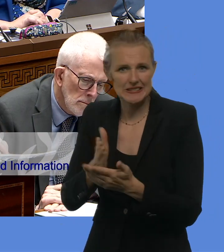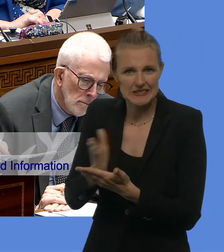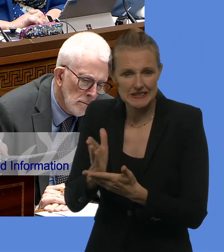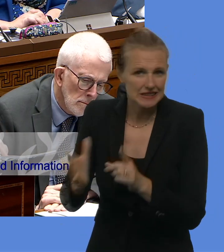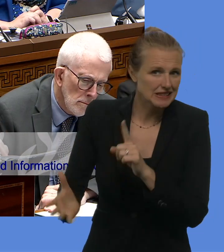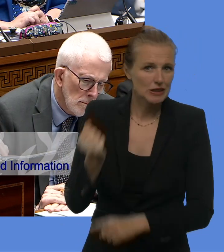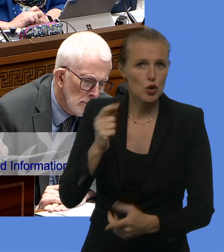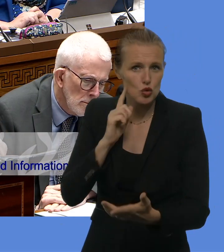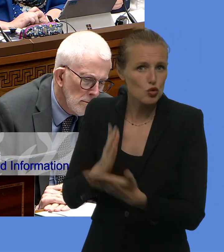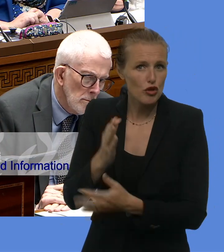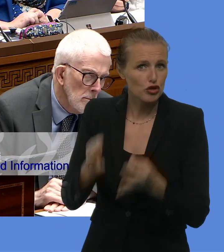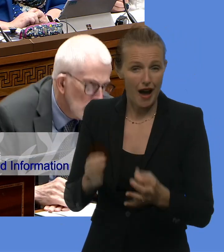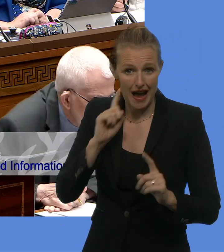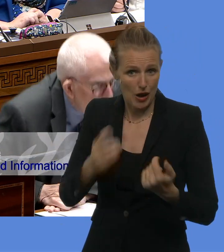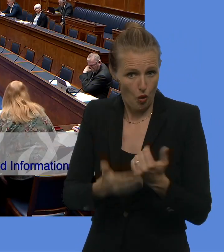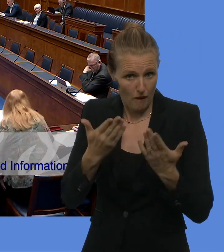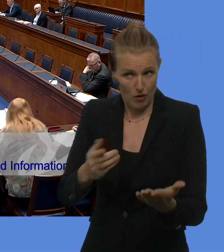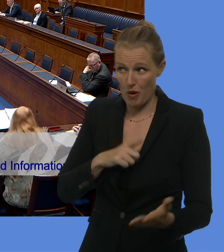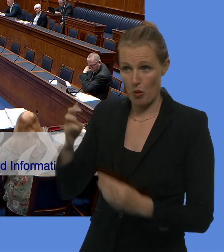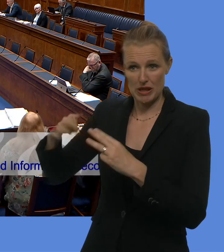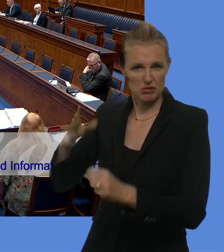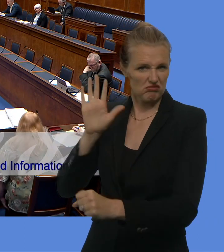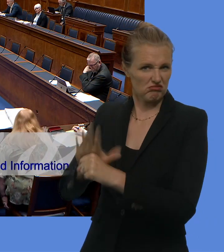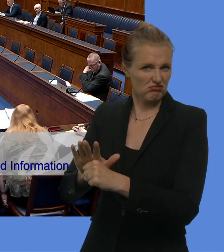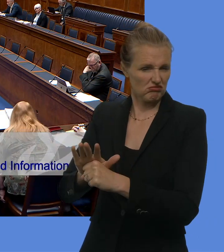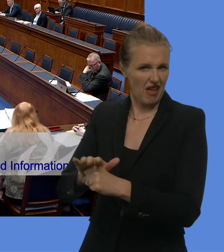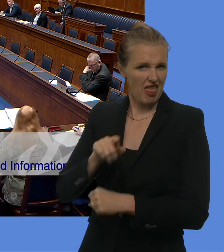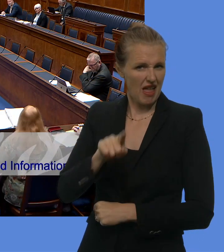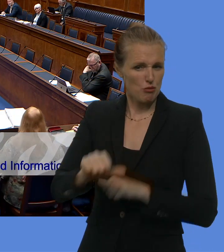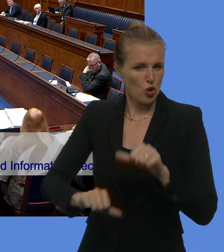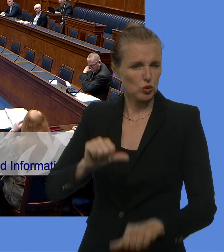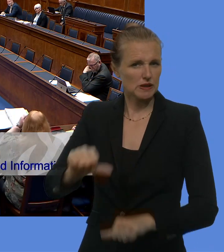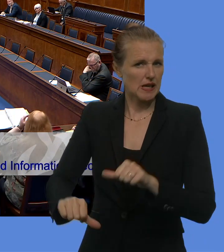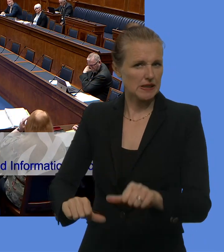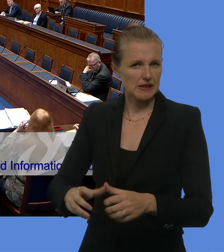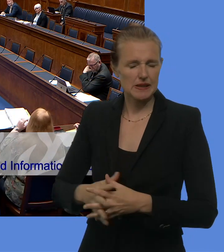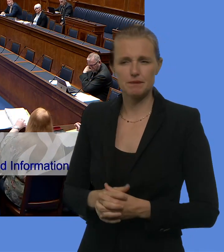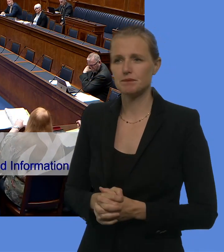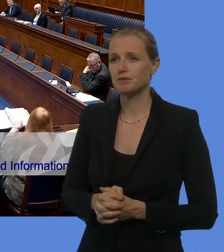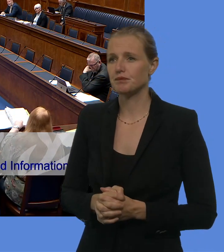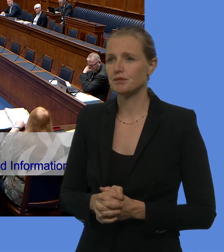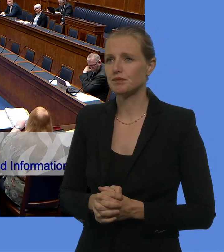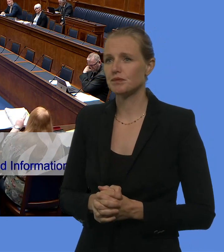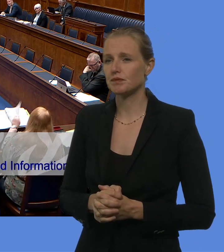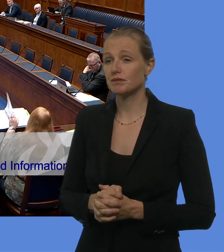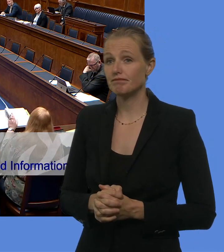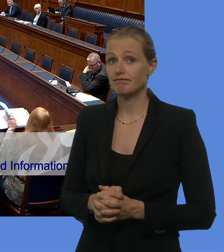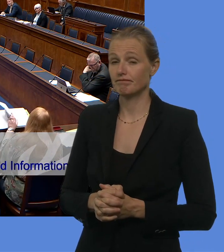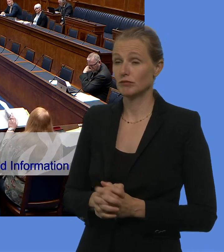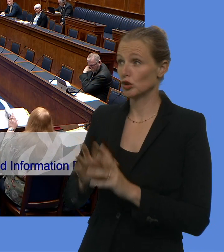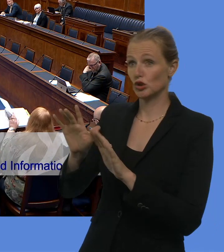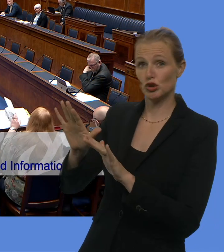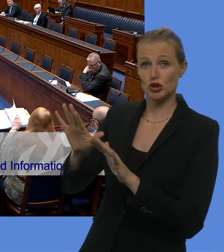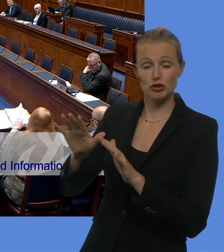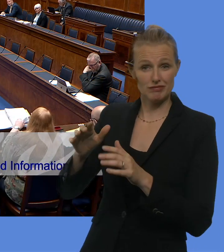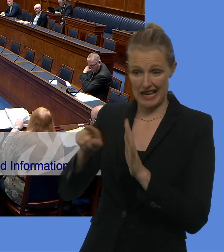been barred by legislation from Westminster. Stuart Dixon. Thank you, Minister. Minister, while this piece of legislation remains in place, can